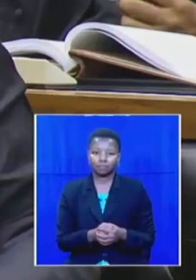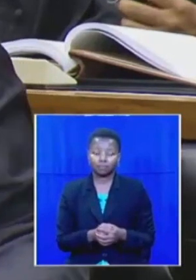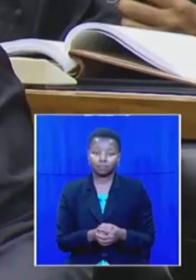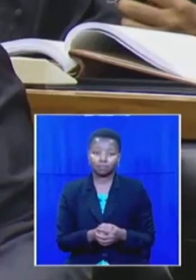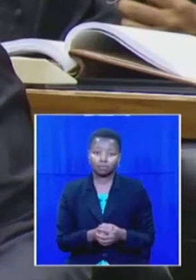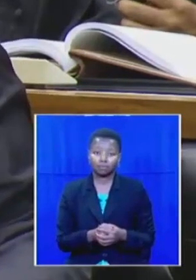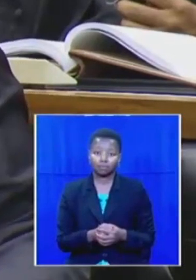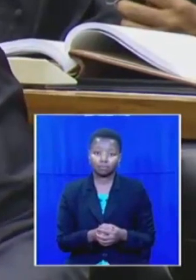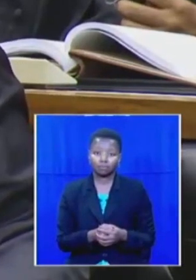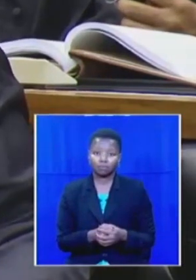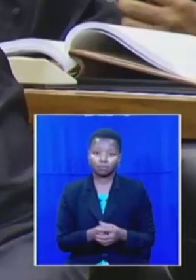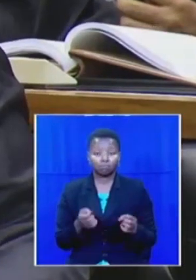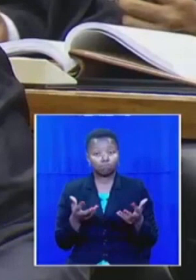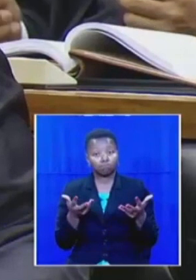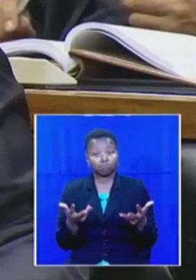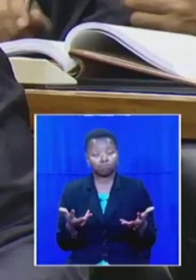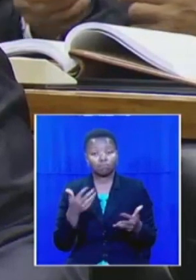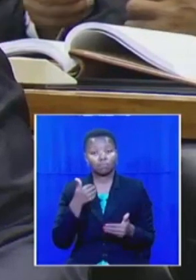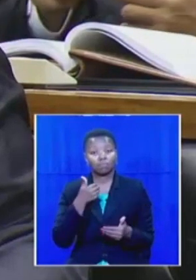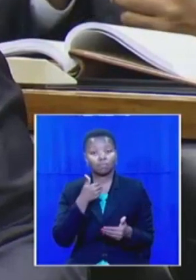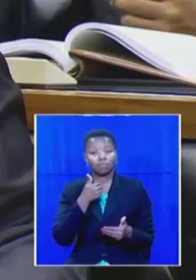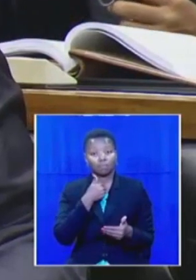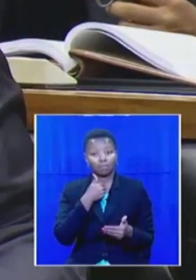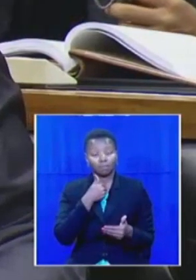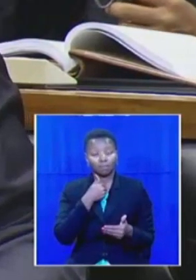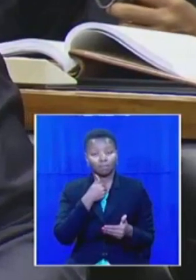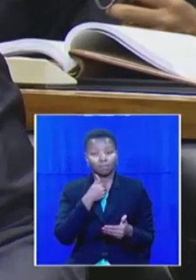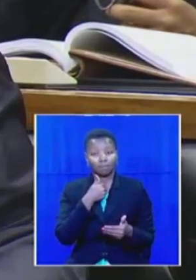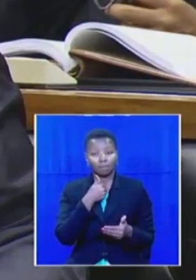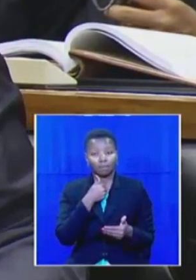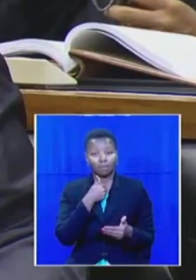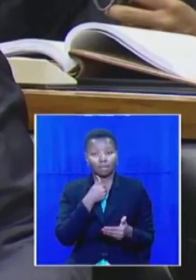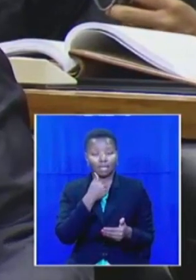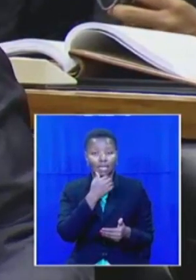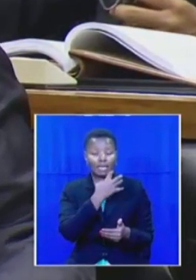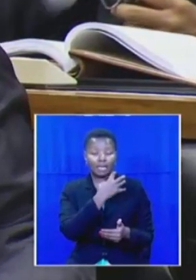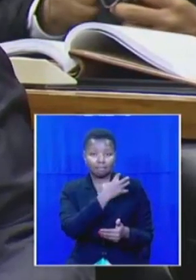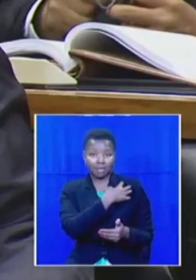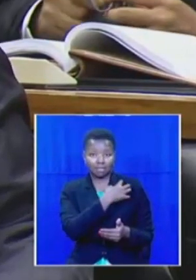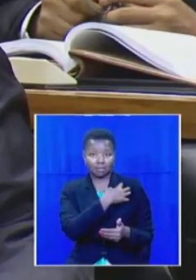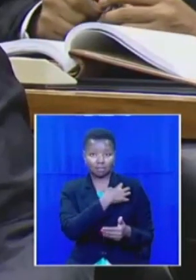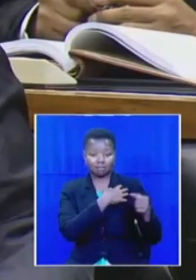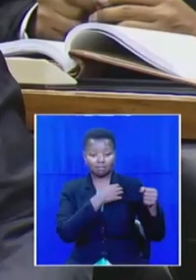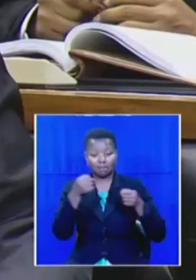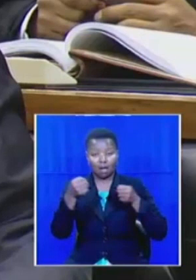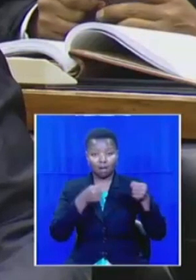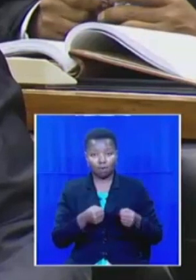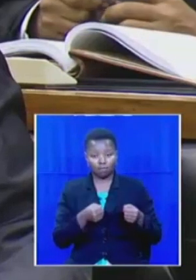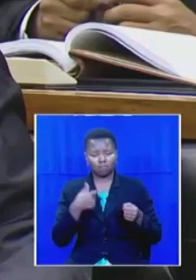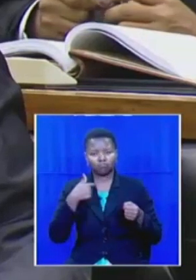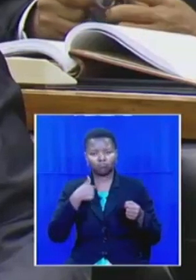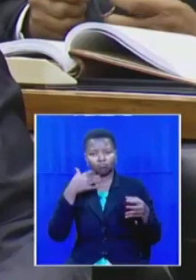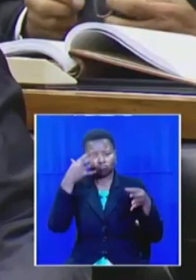have acted in terms of appointing ministers. I have